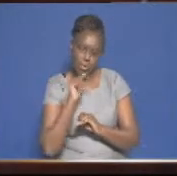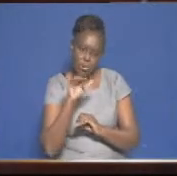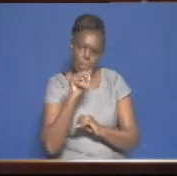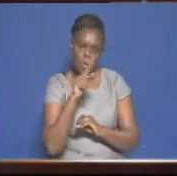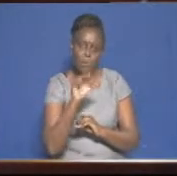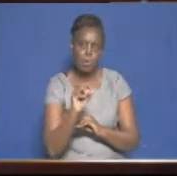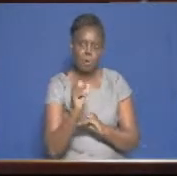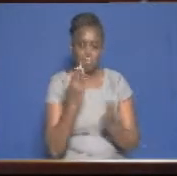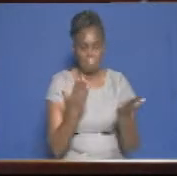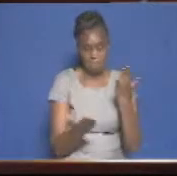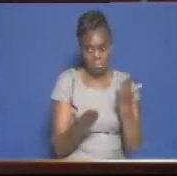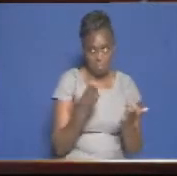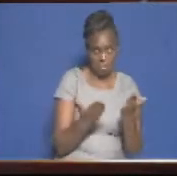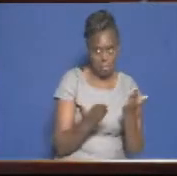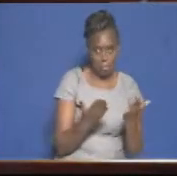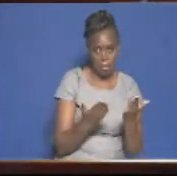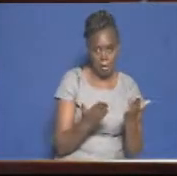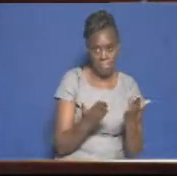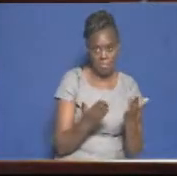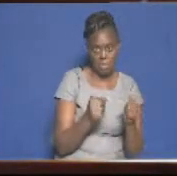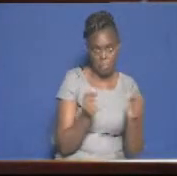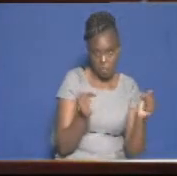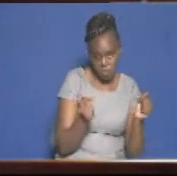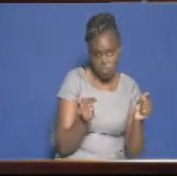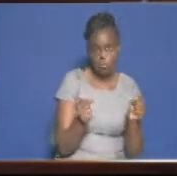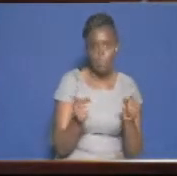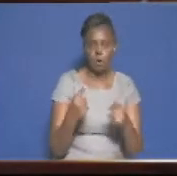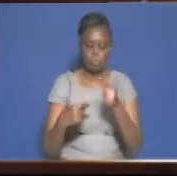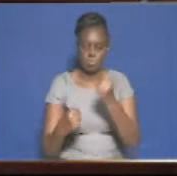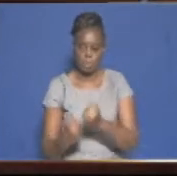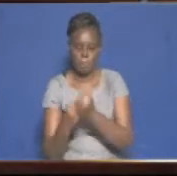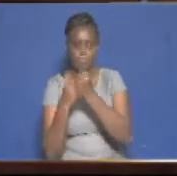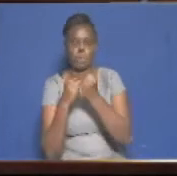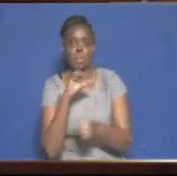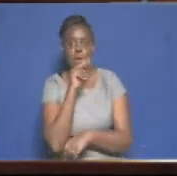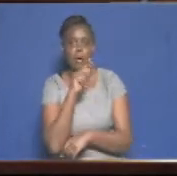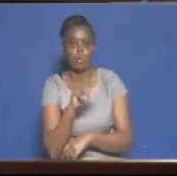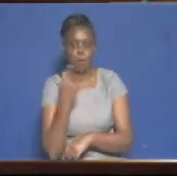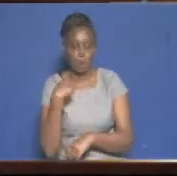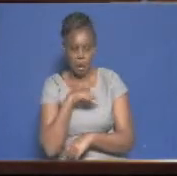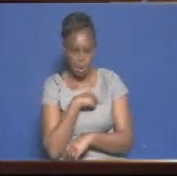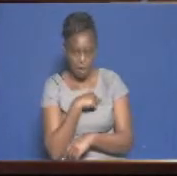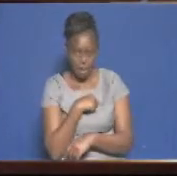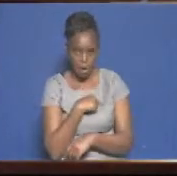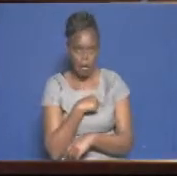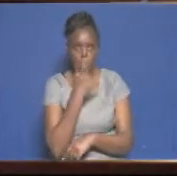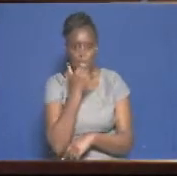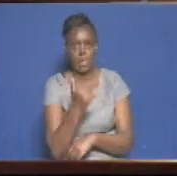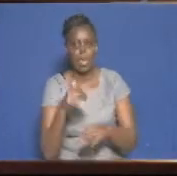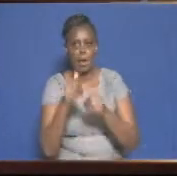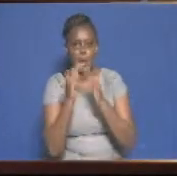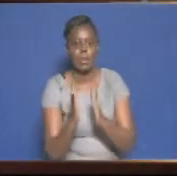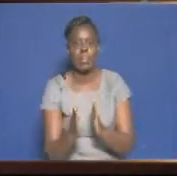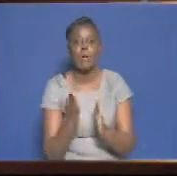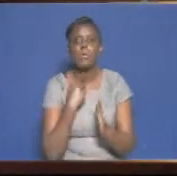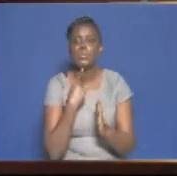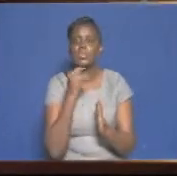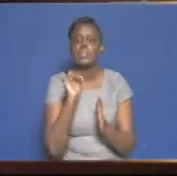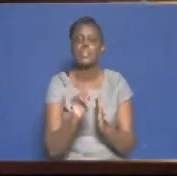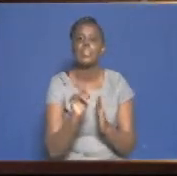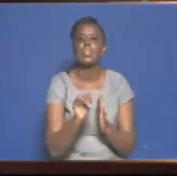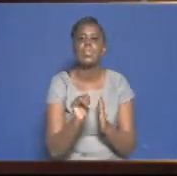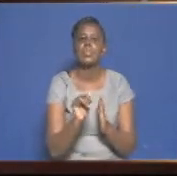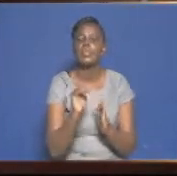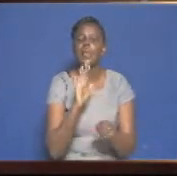You are either with or against Jakoyo. And I think for us as young leaders, I want to say that